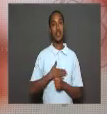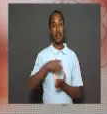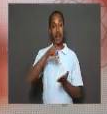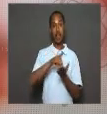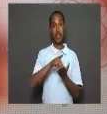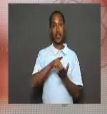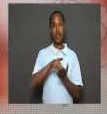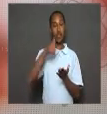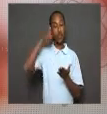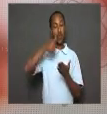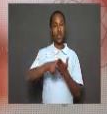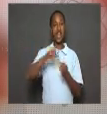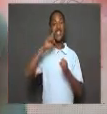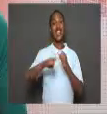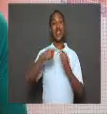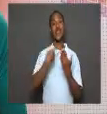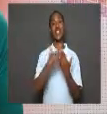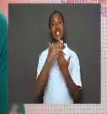the end of this lesson.